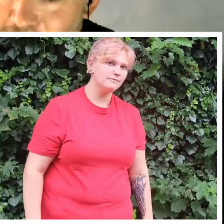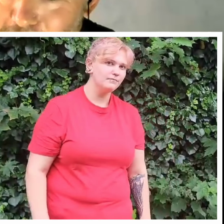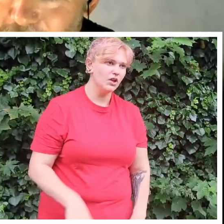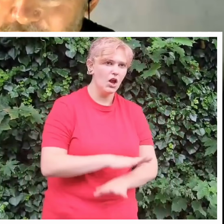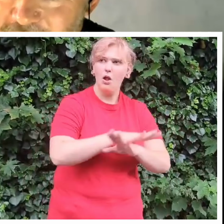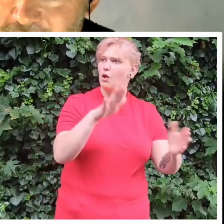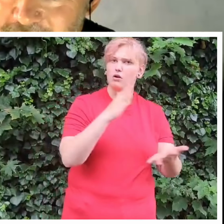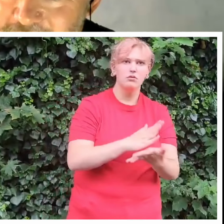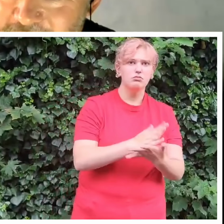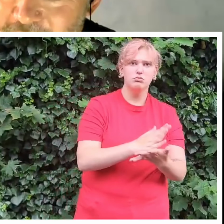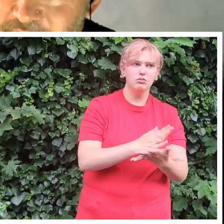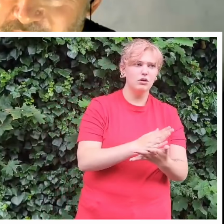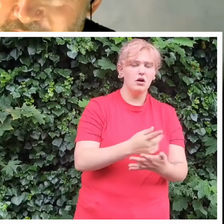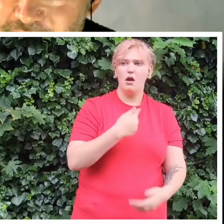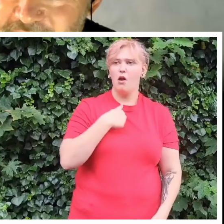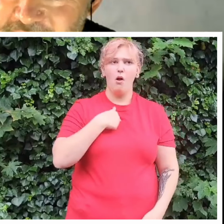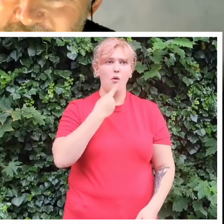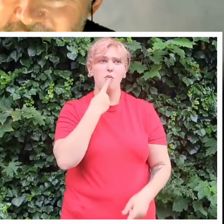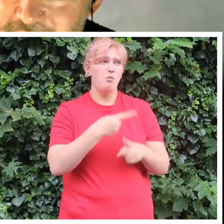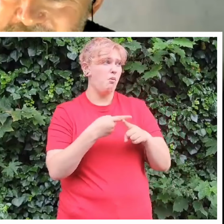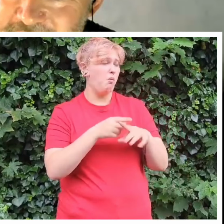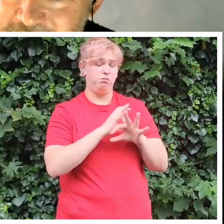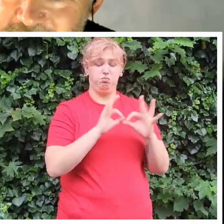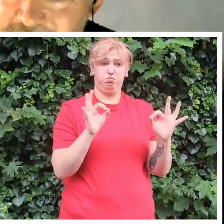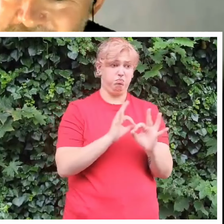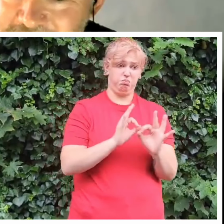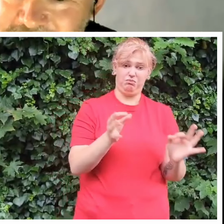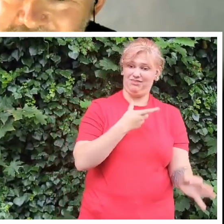It's not often that I'm speechless.